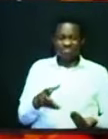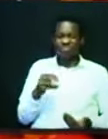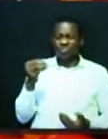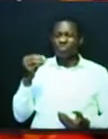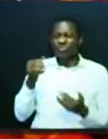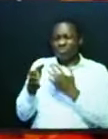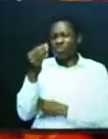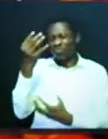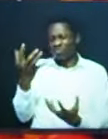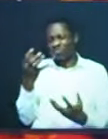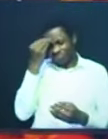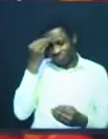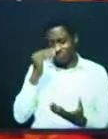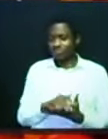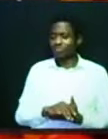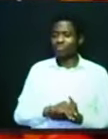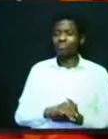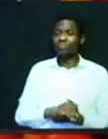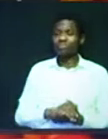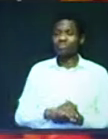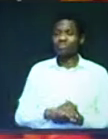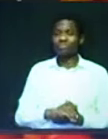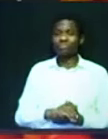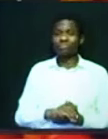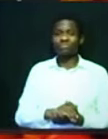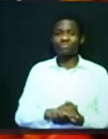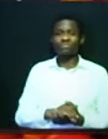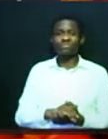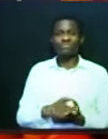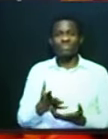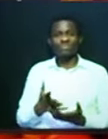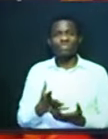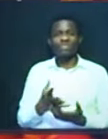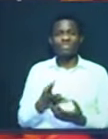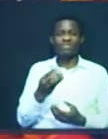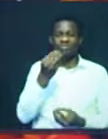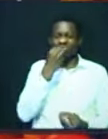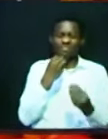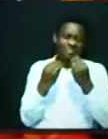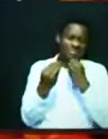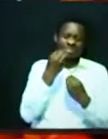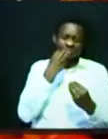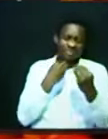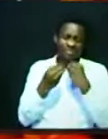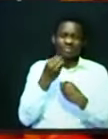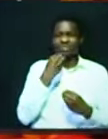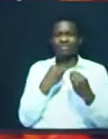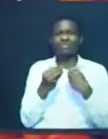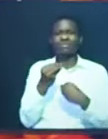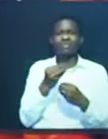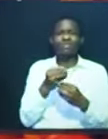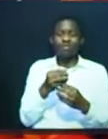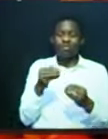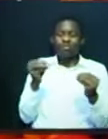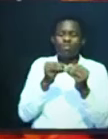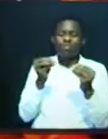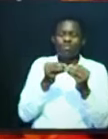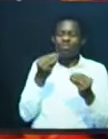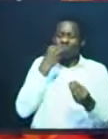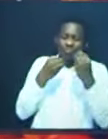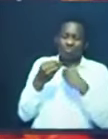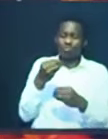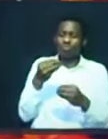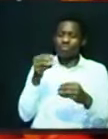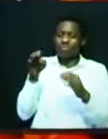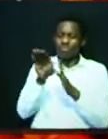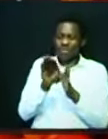the extent that gluttony is spoken against in scripture. Ke ehia no a ma didie mu roso okura no twere osem ne kasati